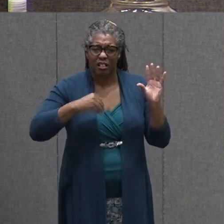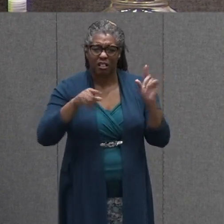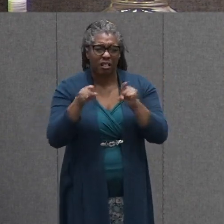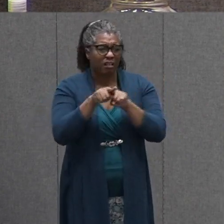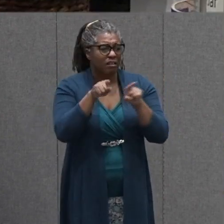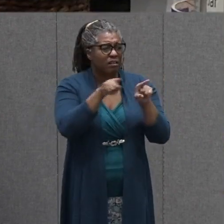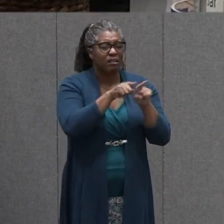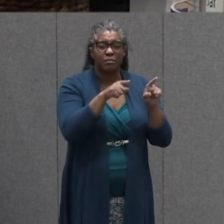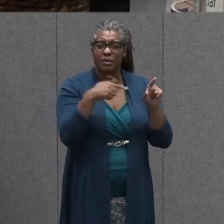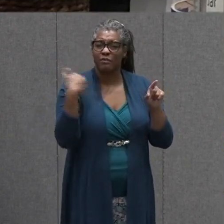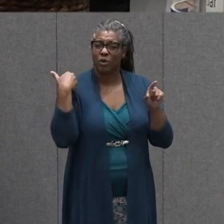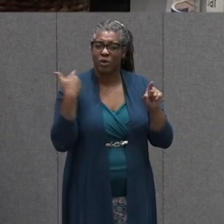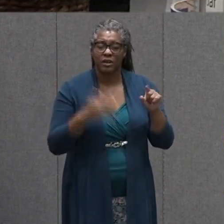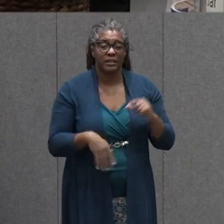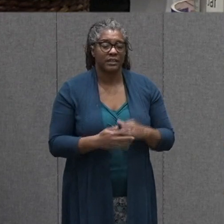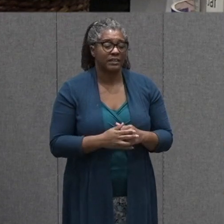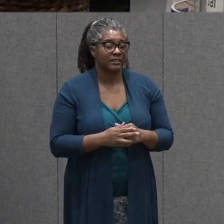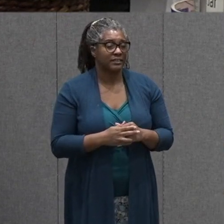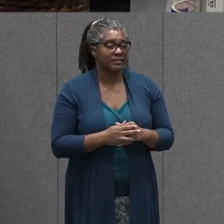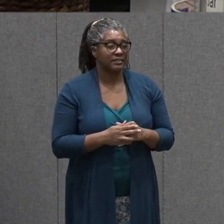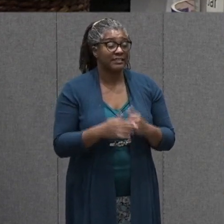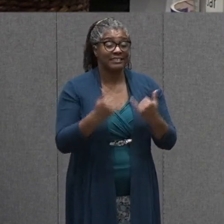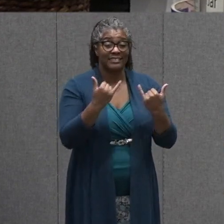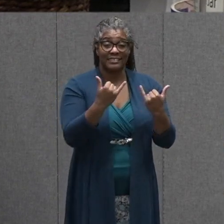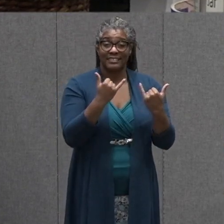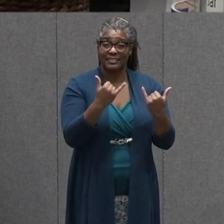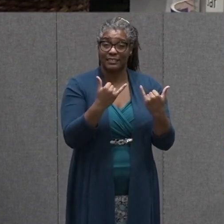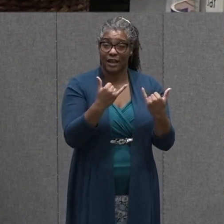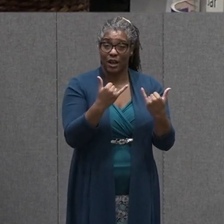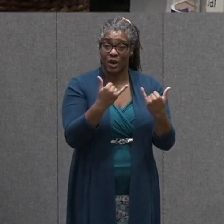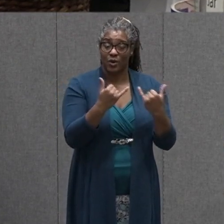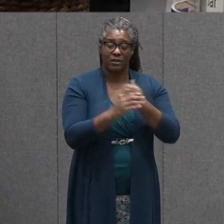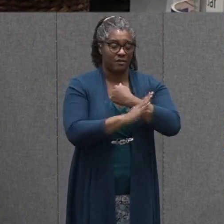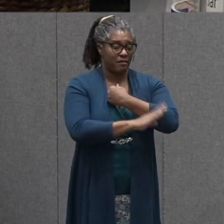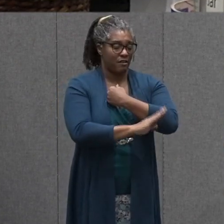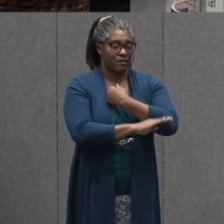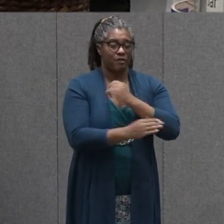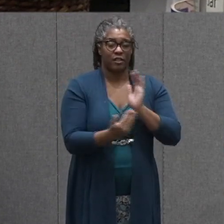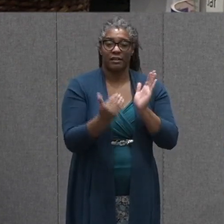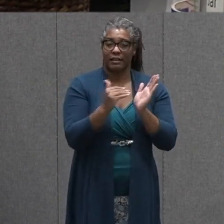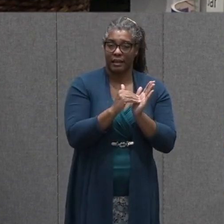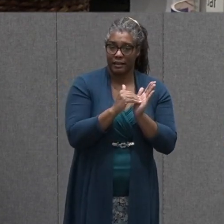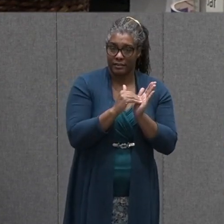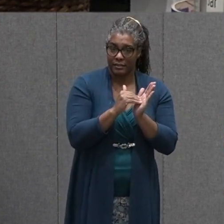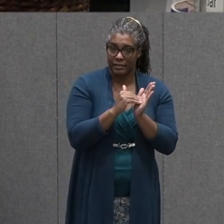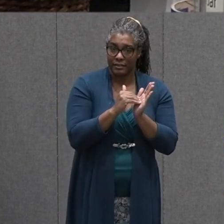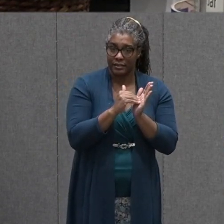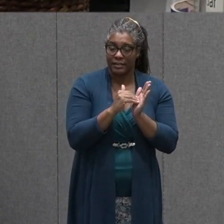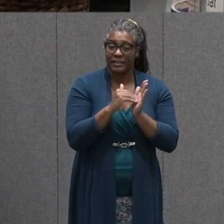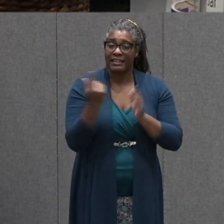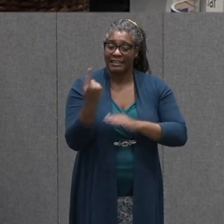you to sound that one out for me. Spring-ing. It has that I-N-G that Miss Kathy taught